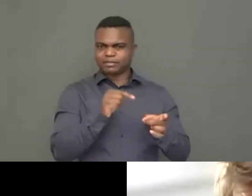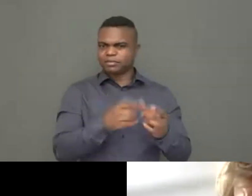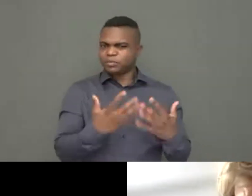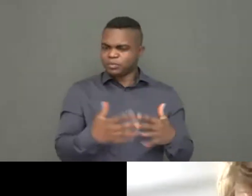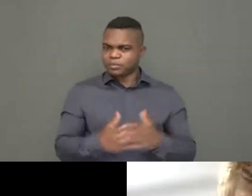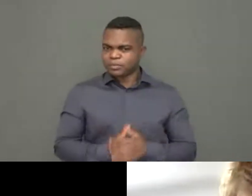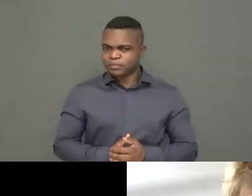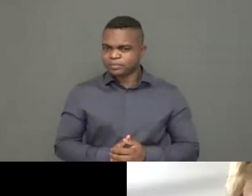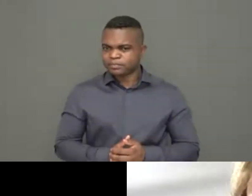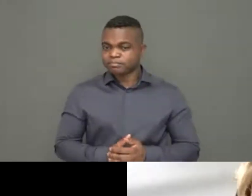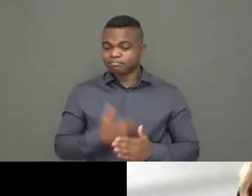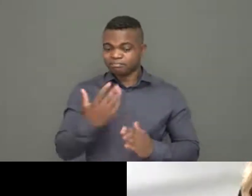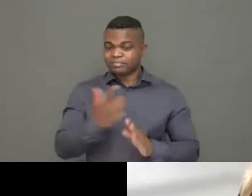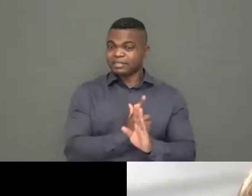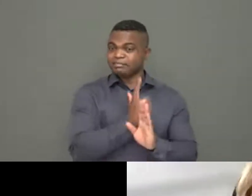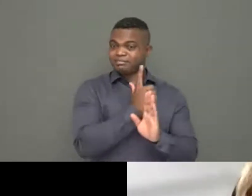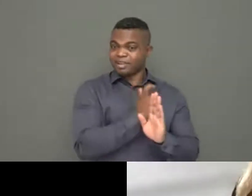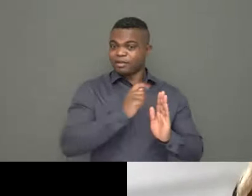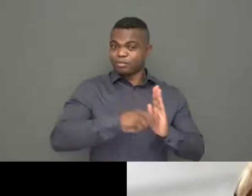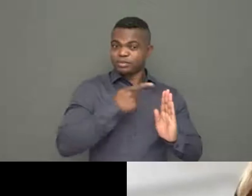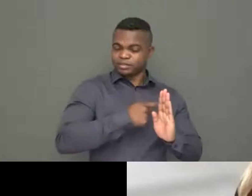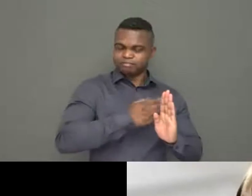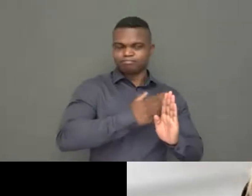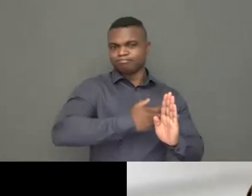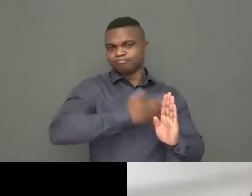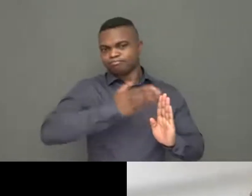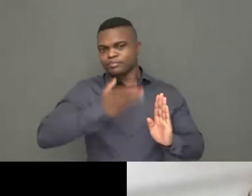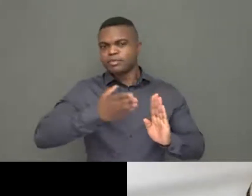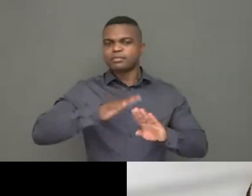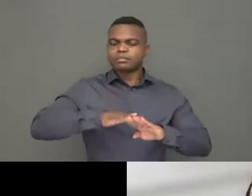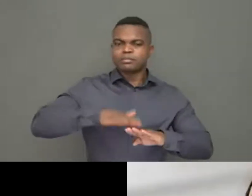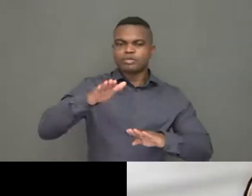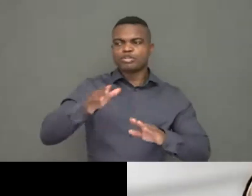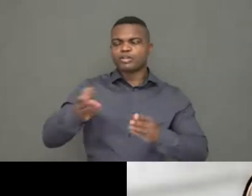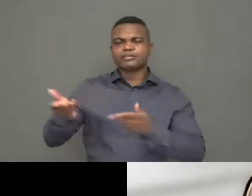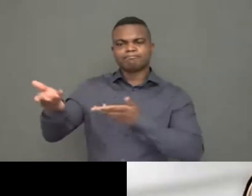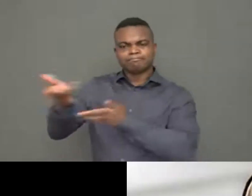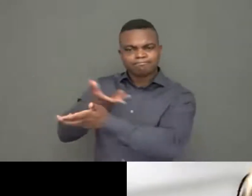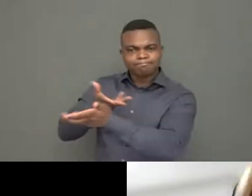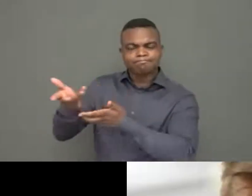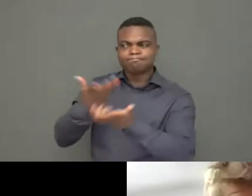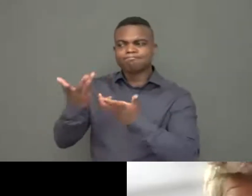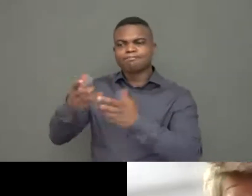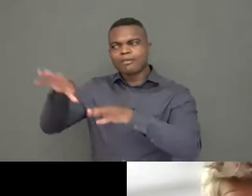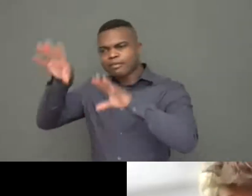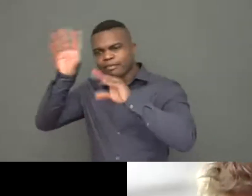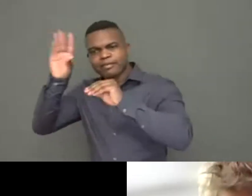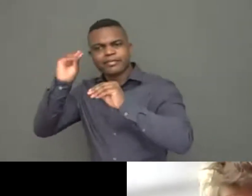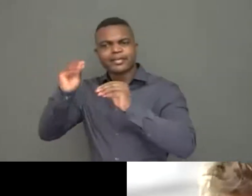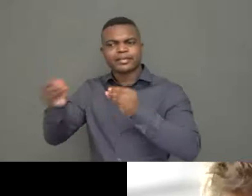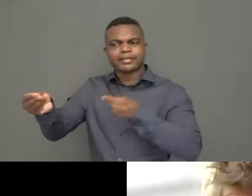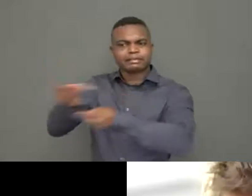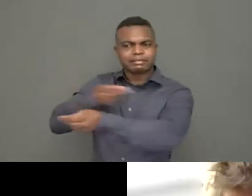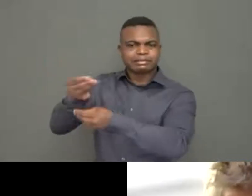and learning together. But in fact, with COVID-19, a lot of that had to be redirected to go online. And I think that the